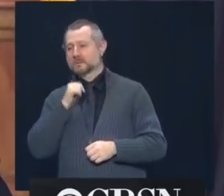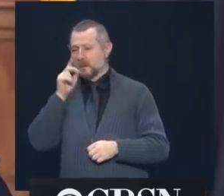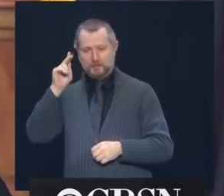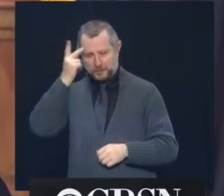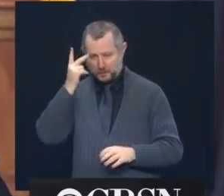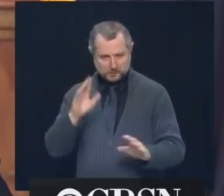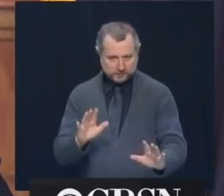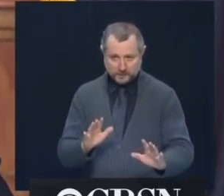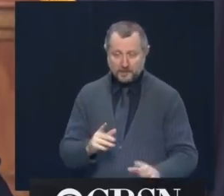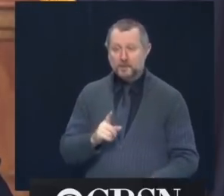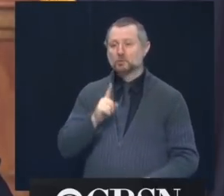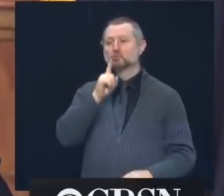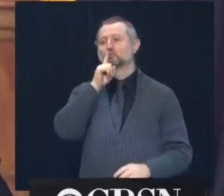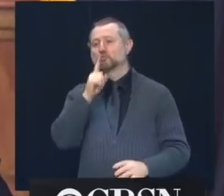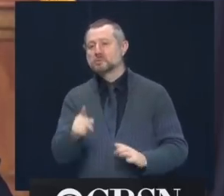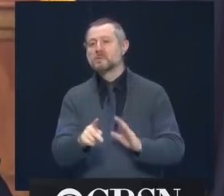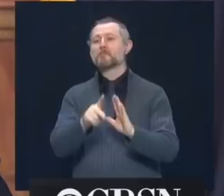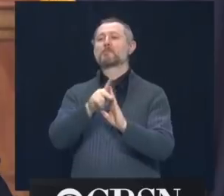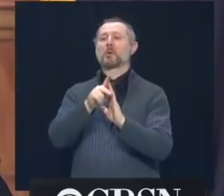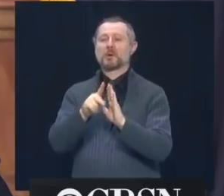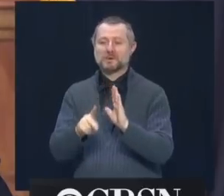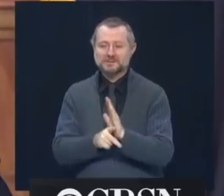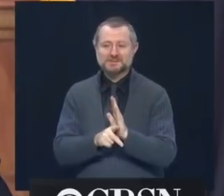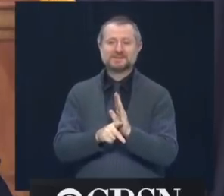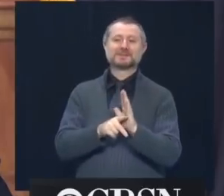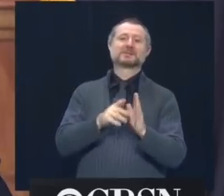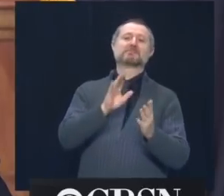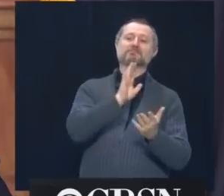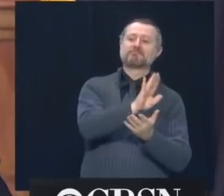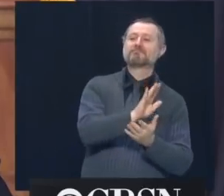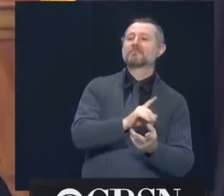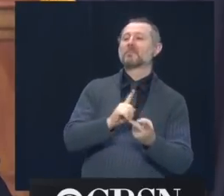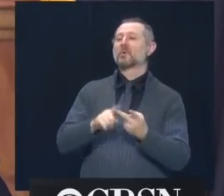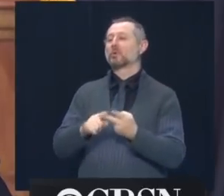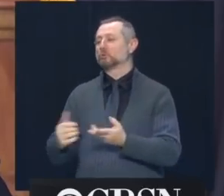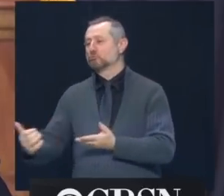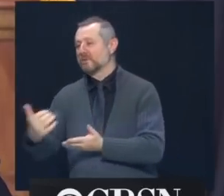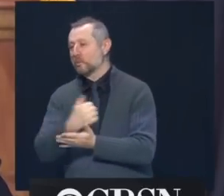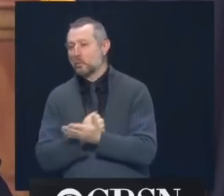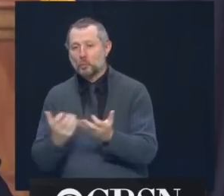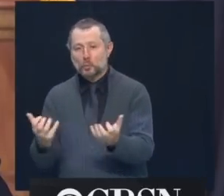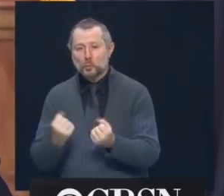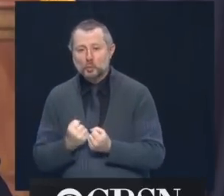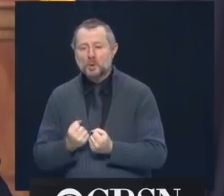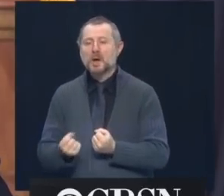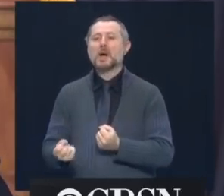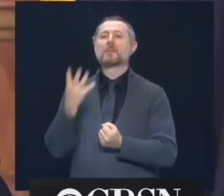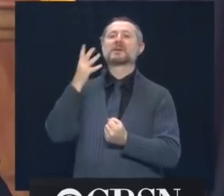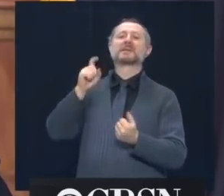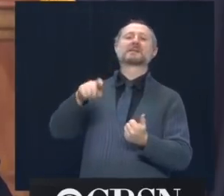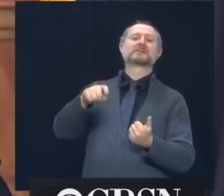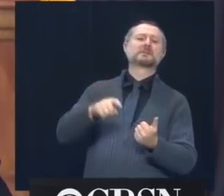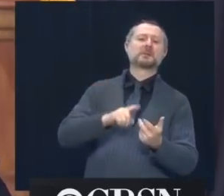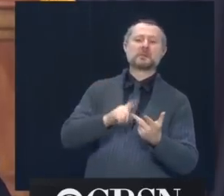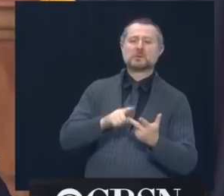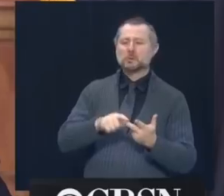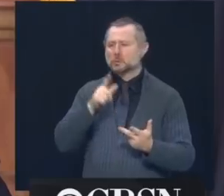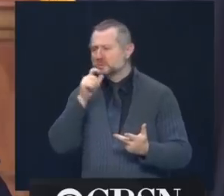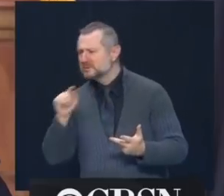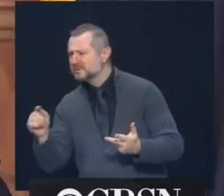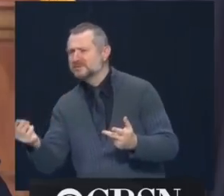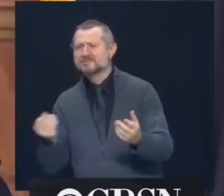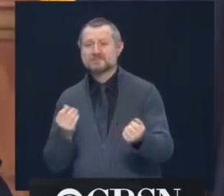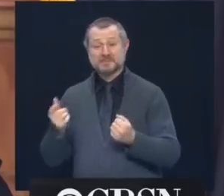and a revenue issue. How much on who and how much do you need? And that's why it has to be